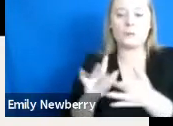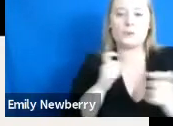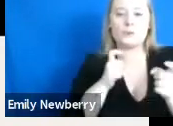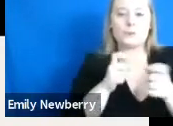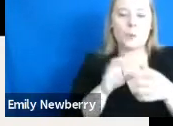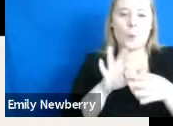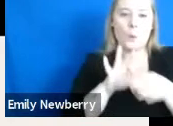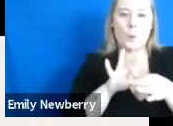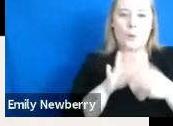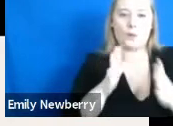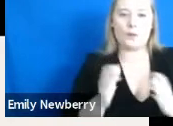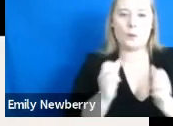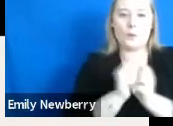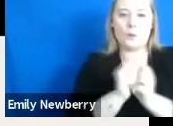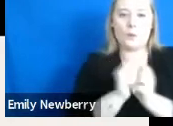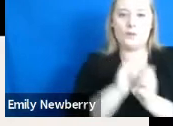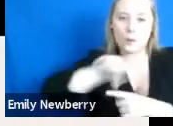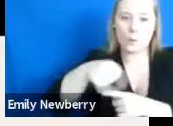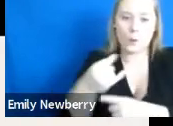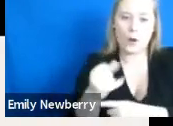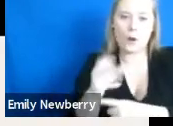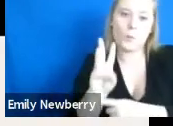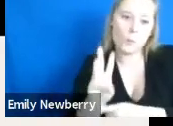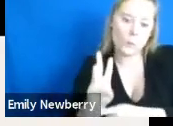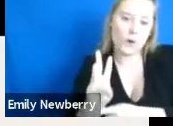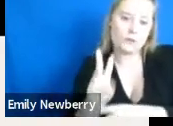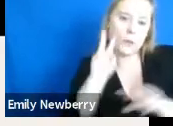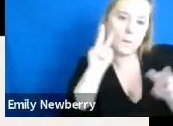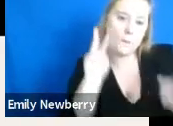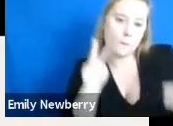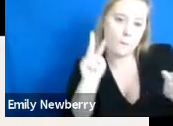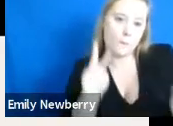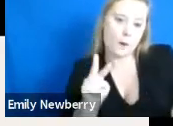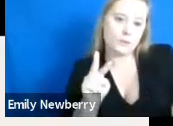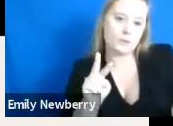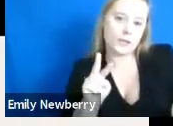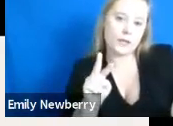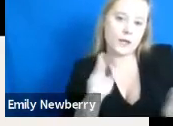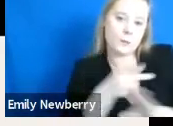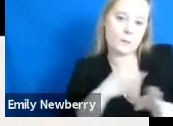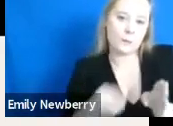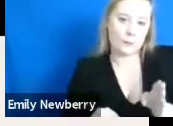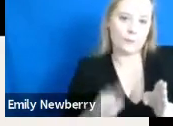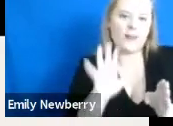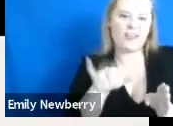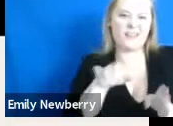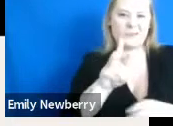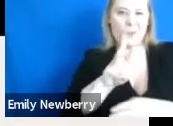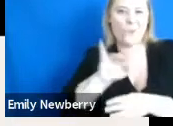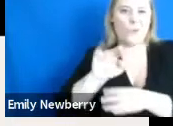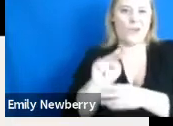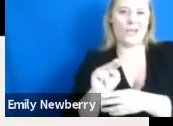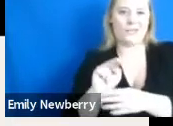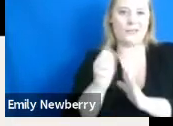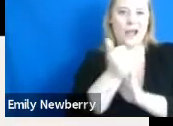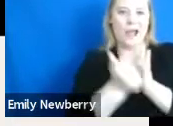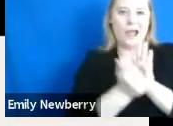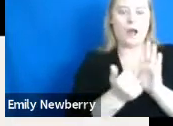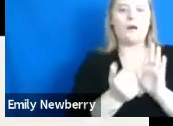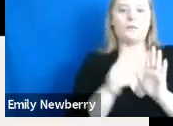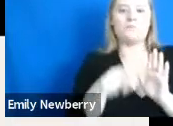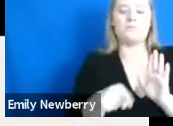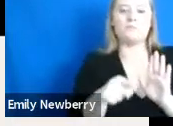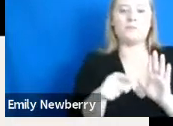Juan Watershed Monitoring Program, which is this Wynn Act activity that involves 3 states,